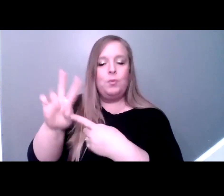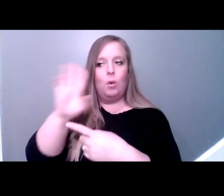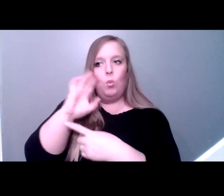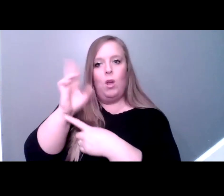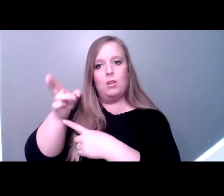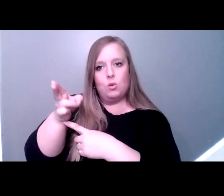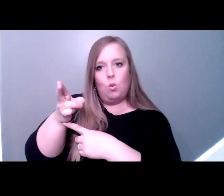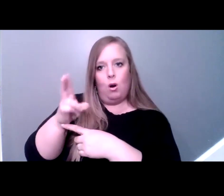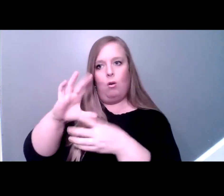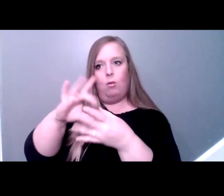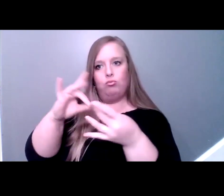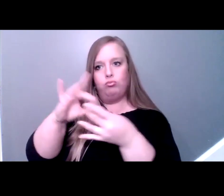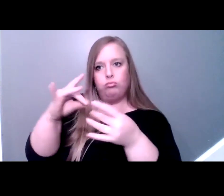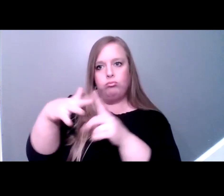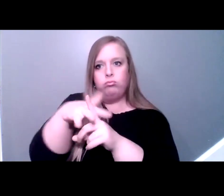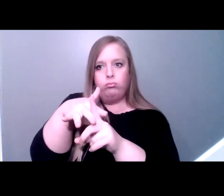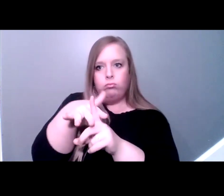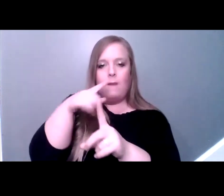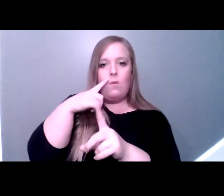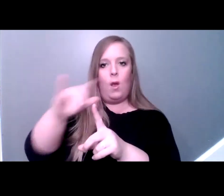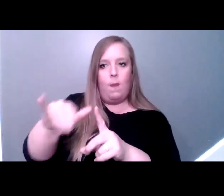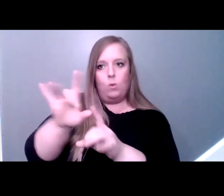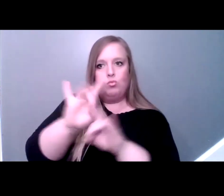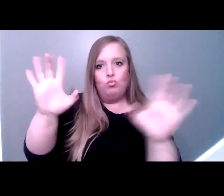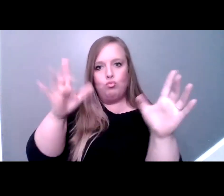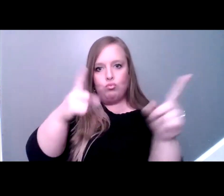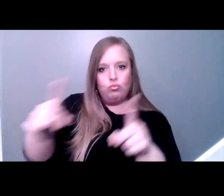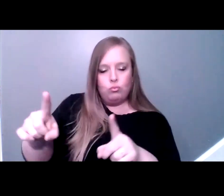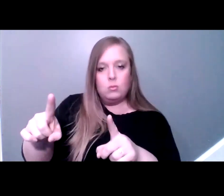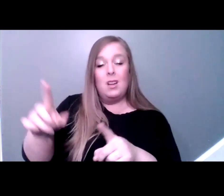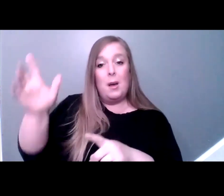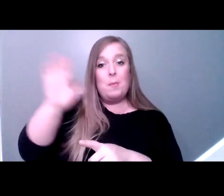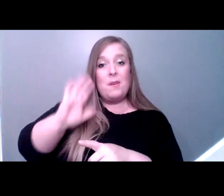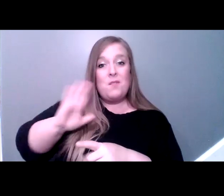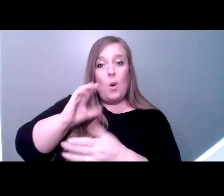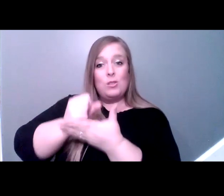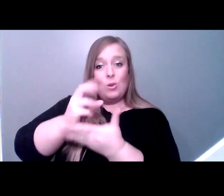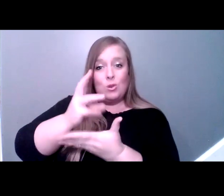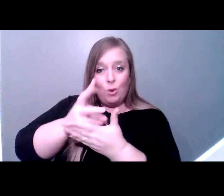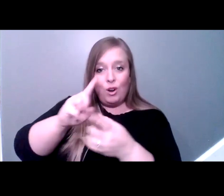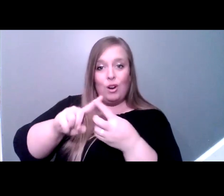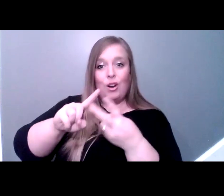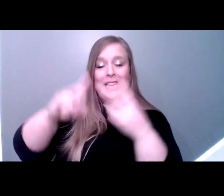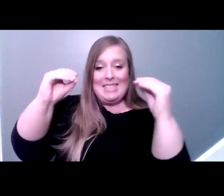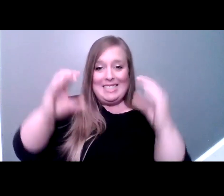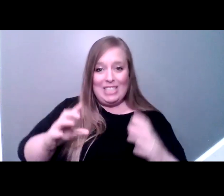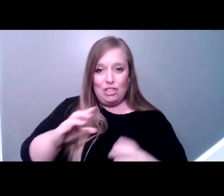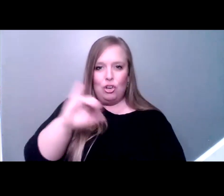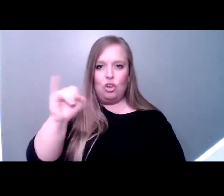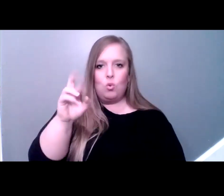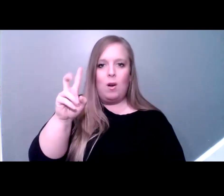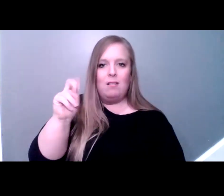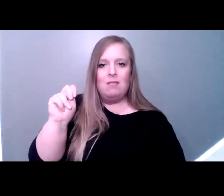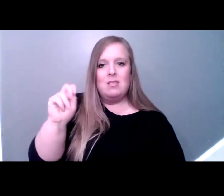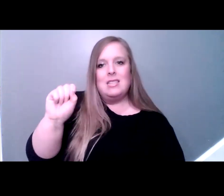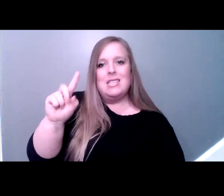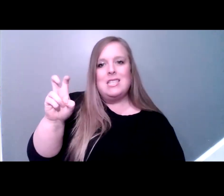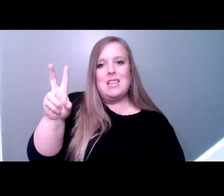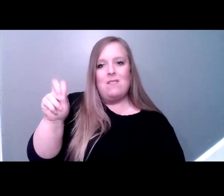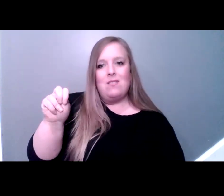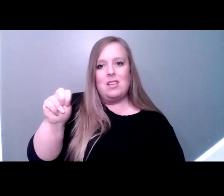those atrocities. A former social worker and teacher, Jordan Stephen Sher is a member of the working